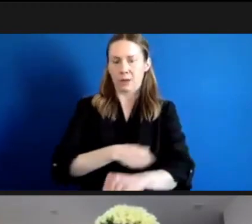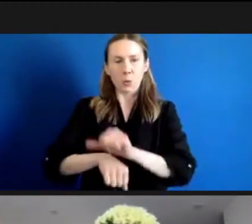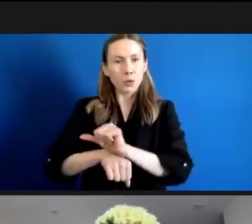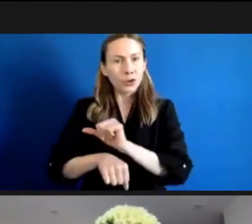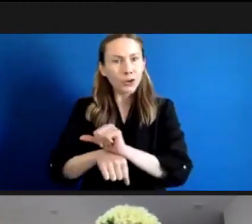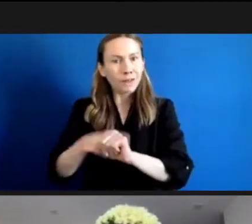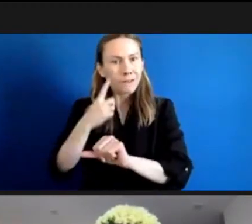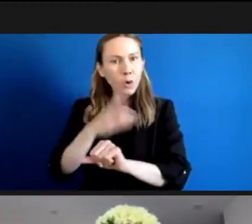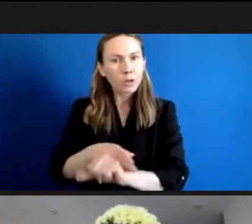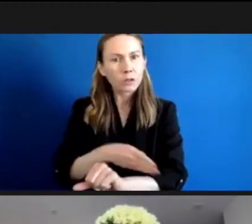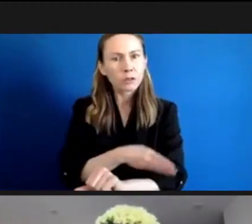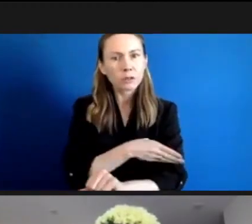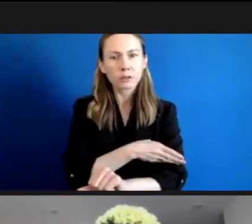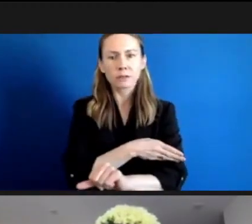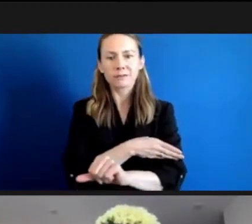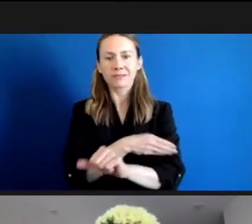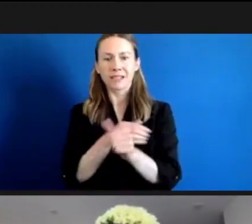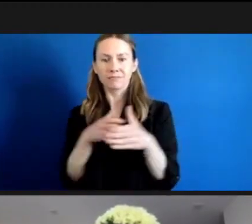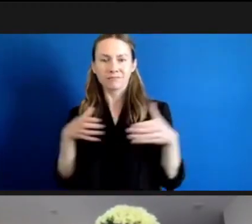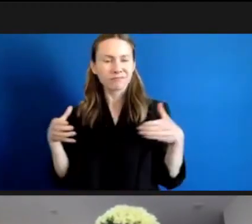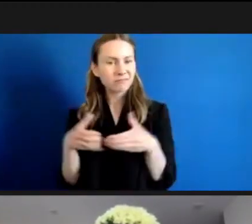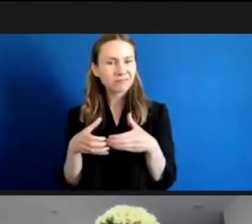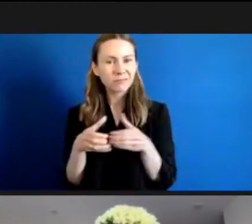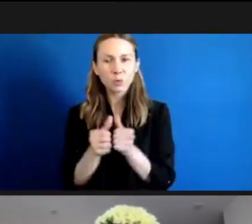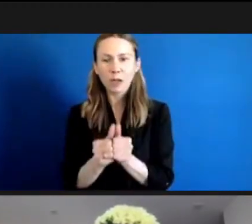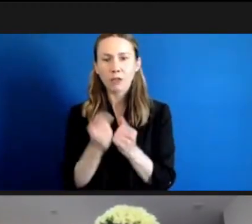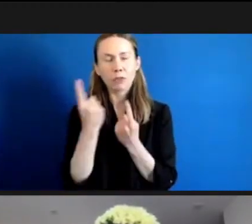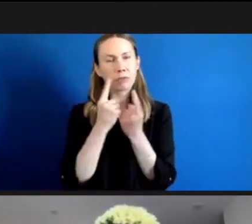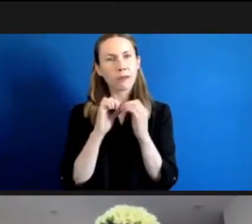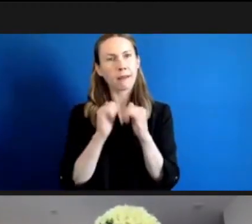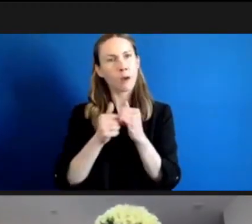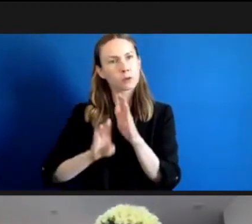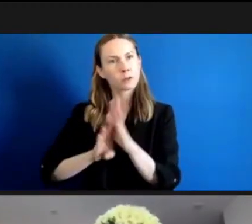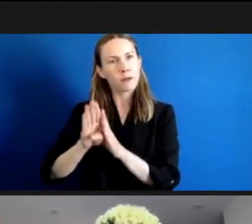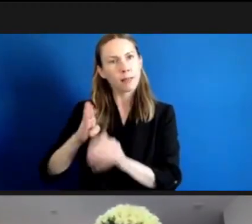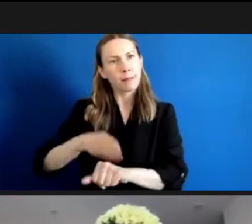together, always thinking about constructing